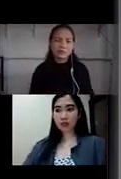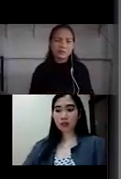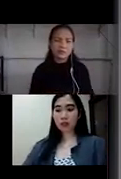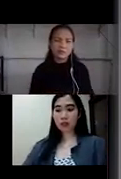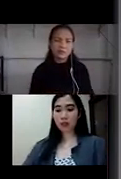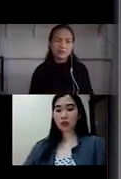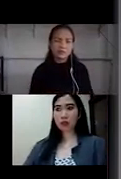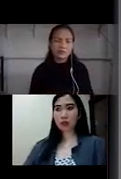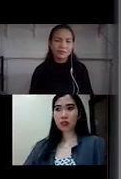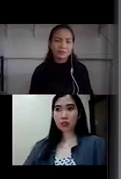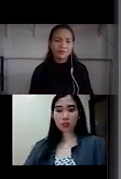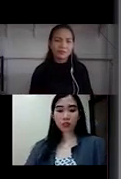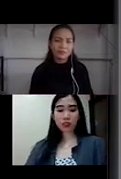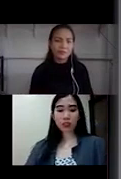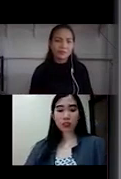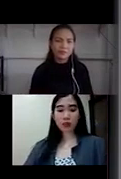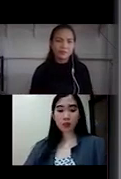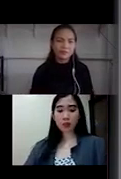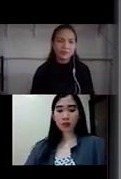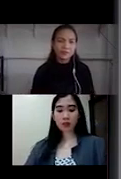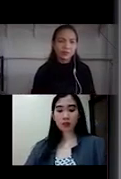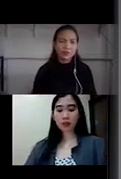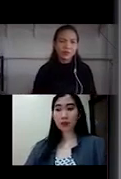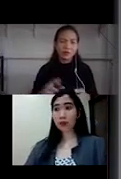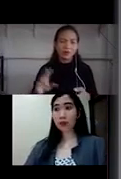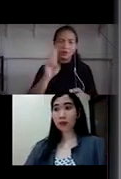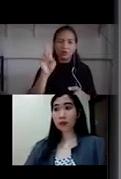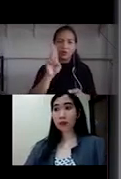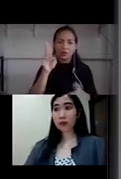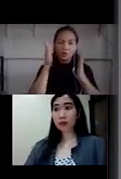Yan. Tapos, username.